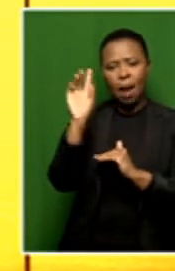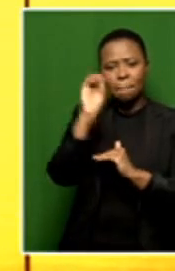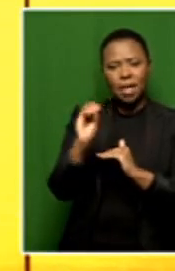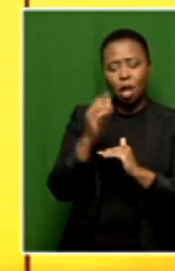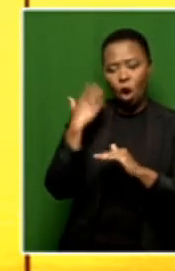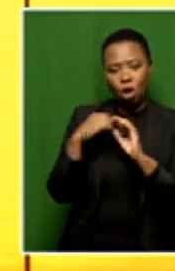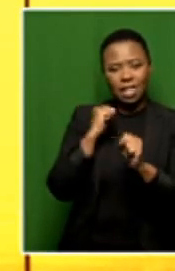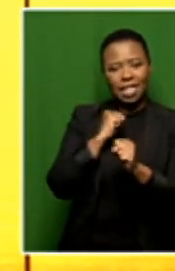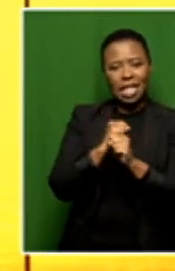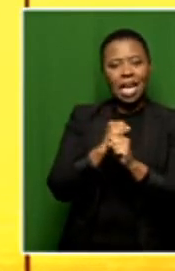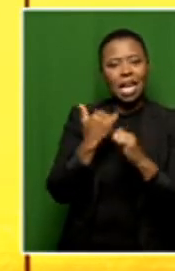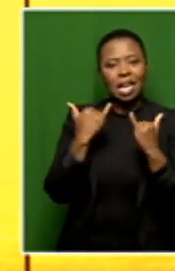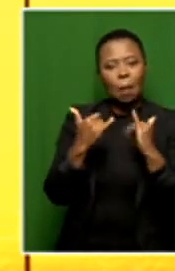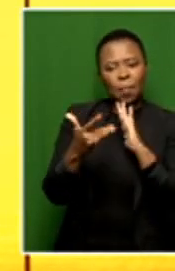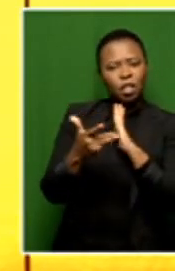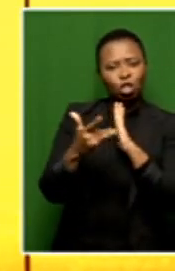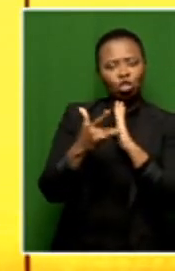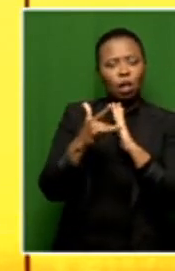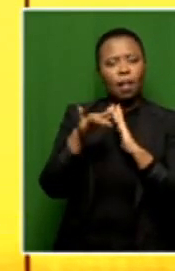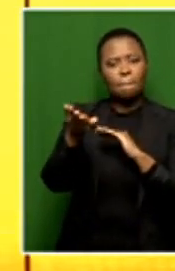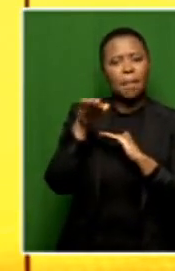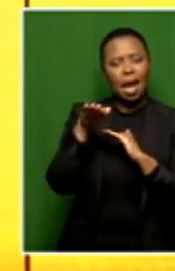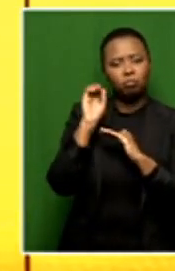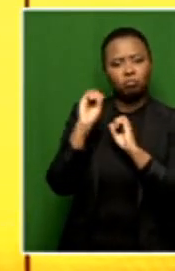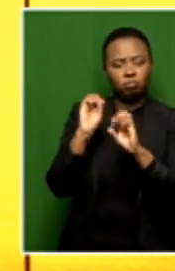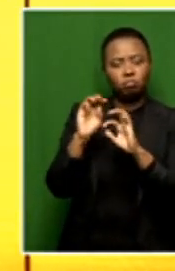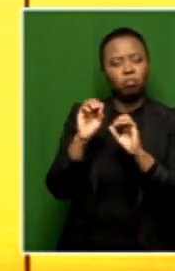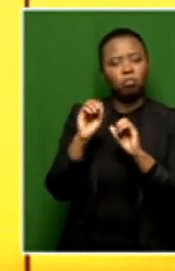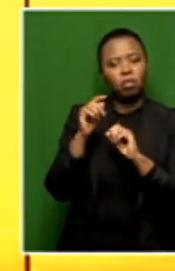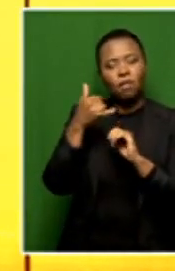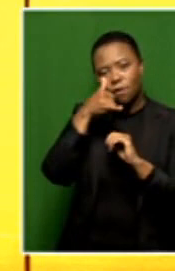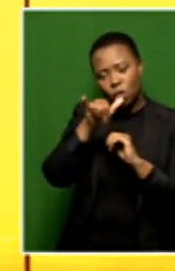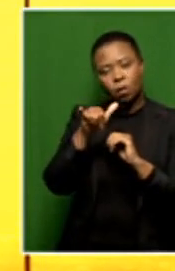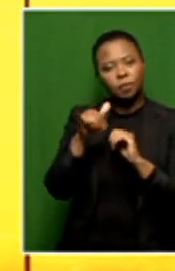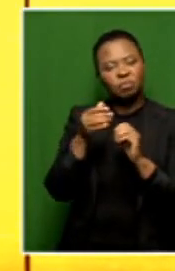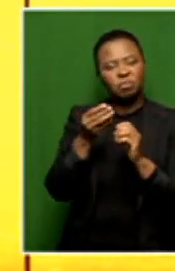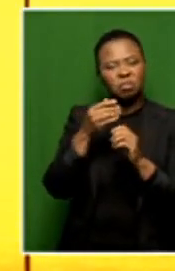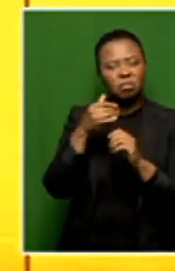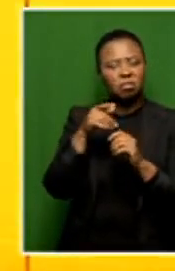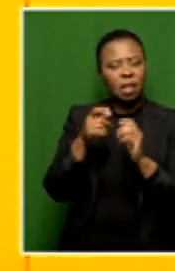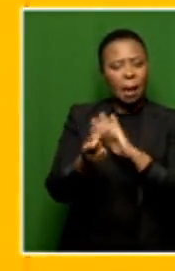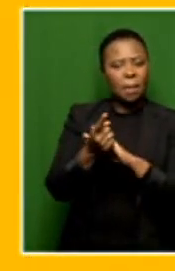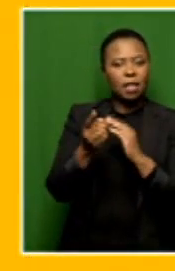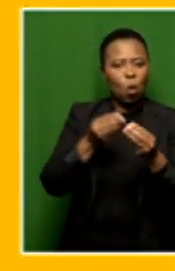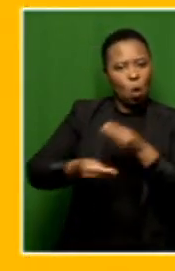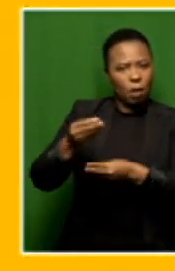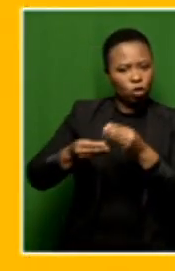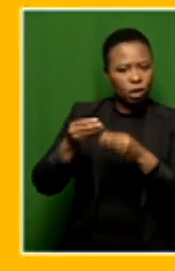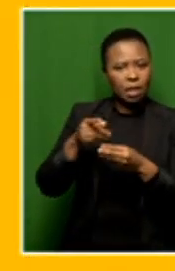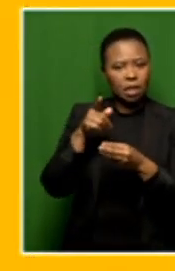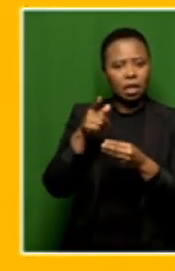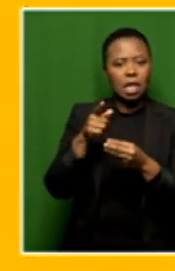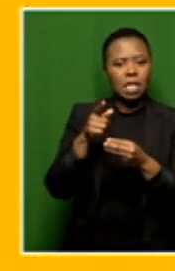when looking at digital banking fraud across all platforms. In his latest article titled Industry